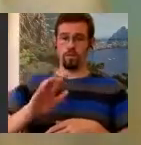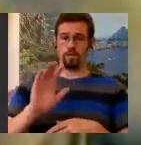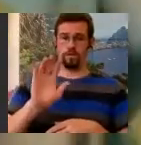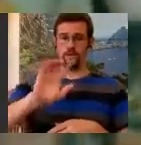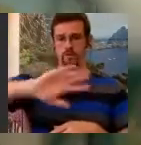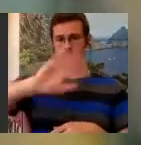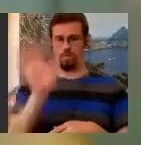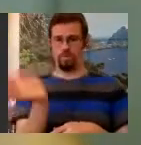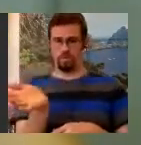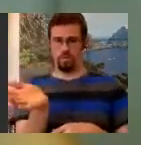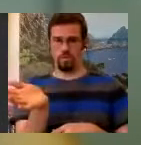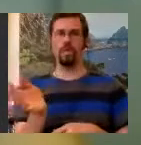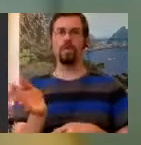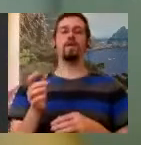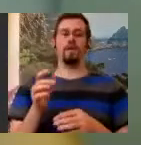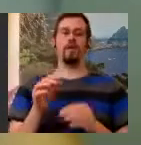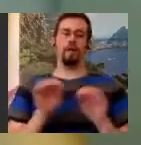I said before,